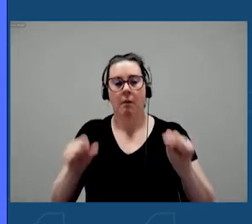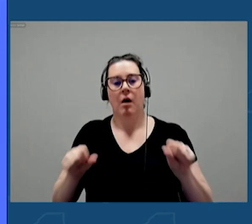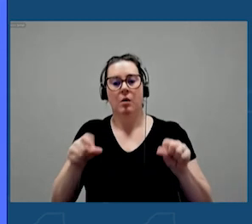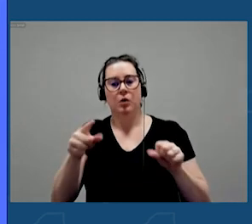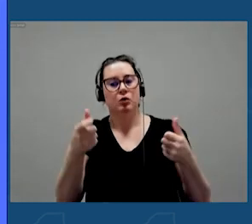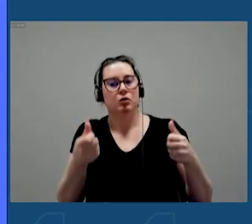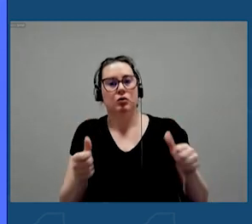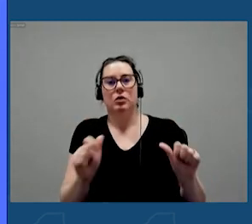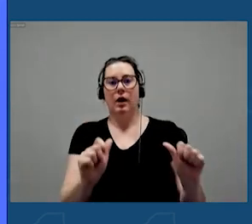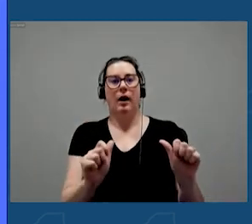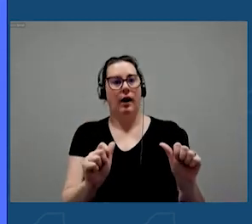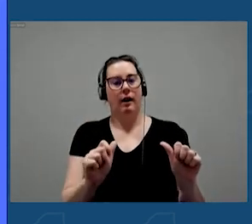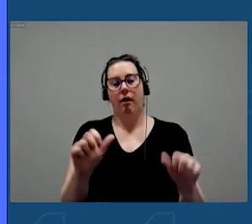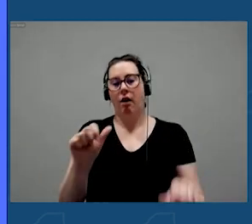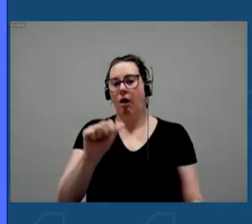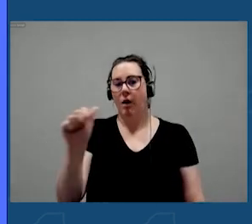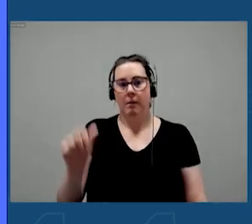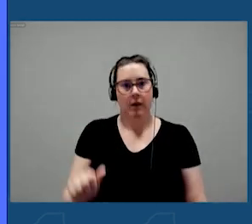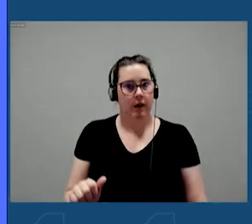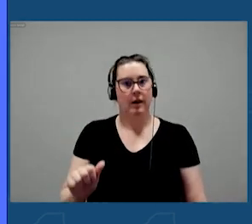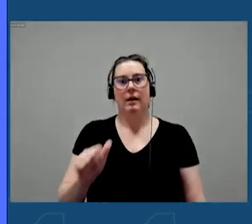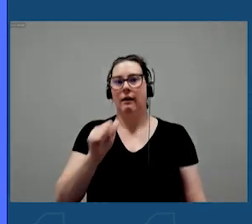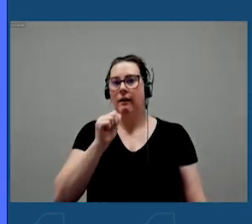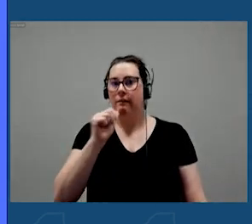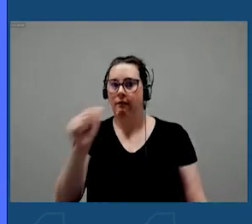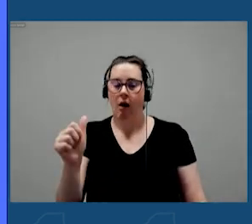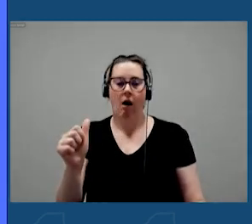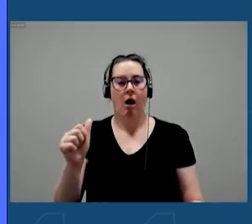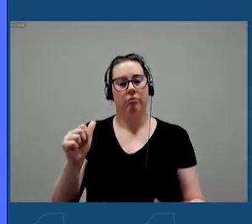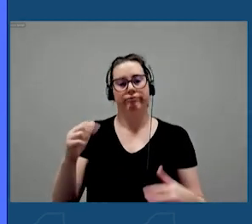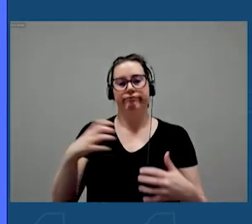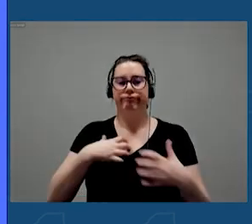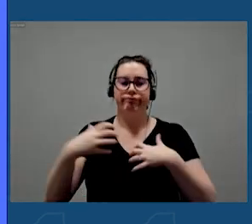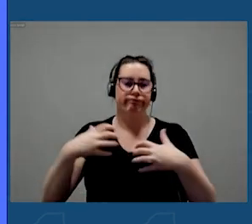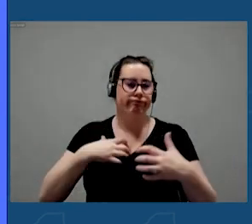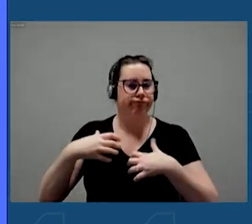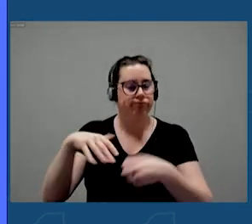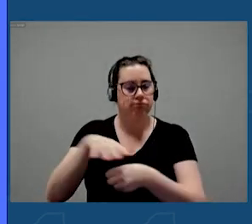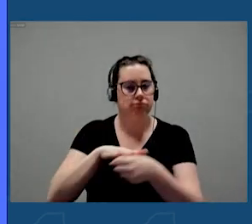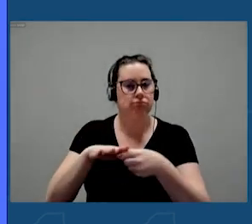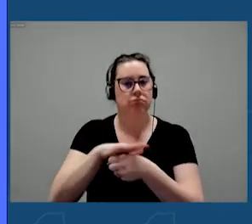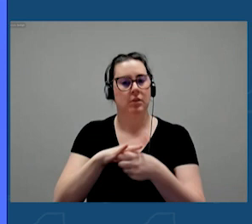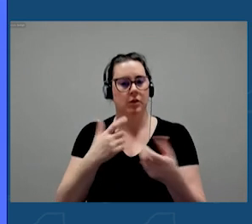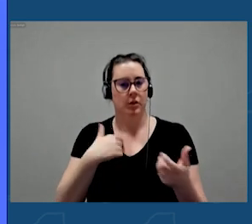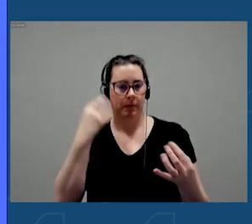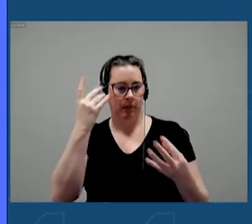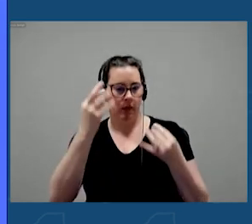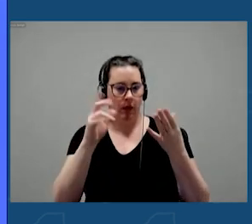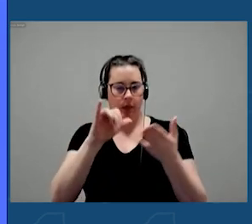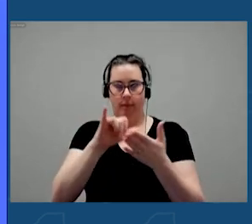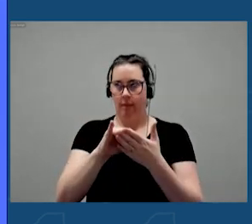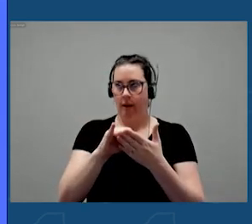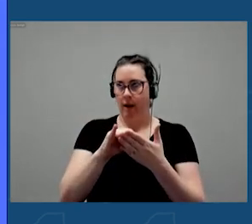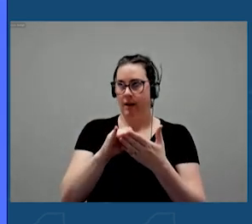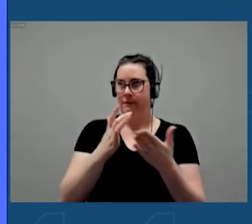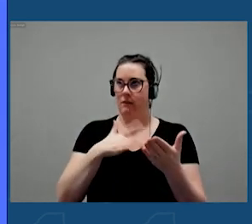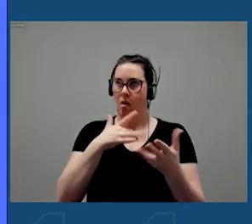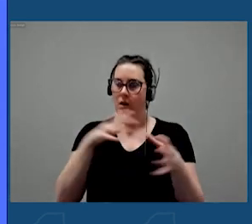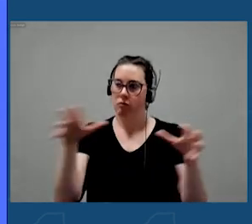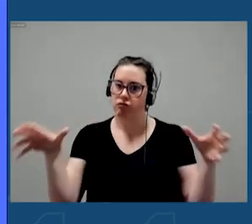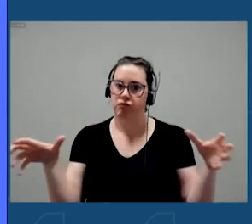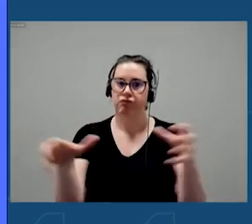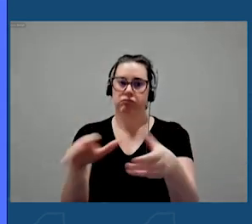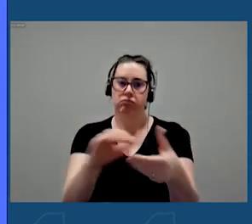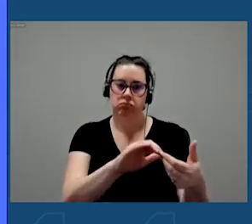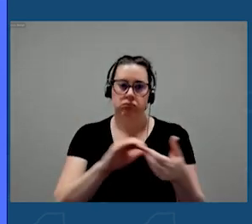make Albany a non-combat arena these days, I wonder how you're thinking about that spirit of coming togetherness and how